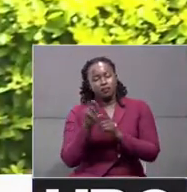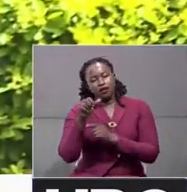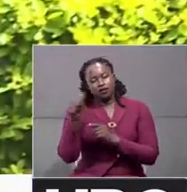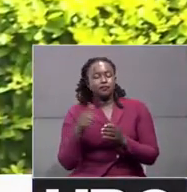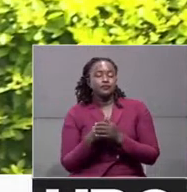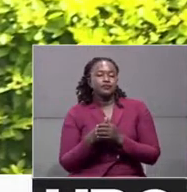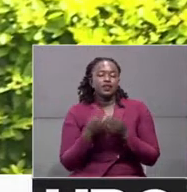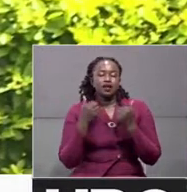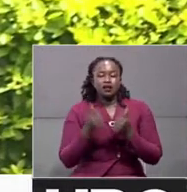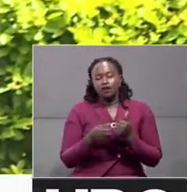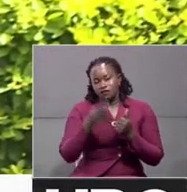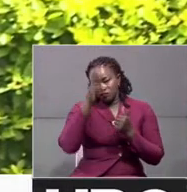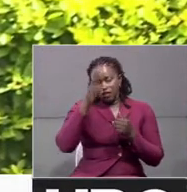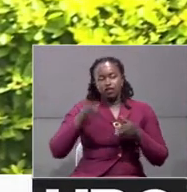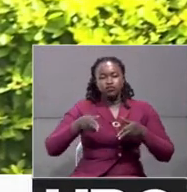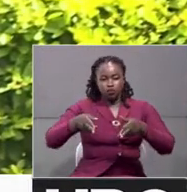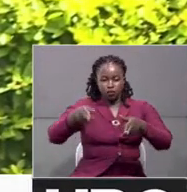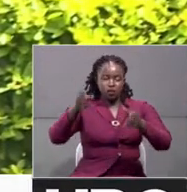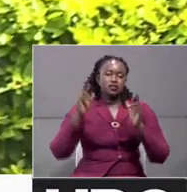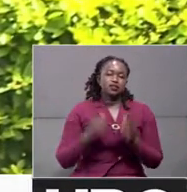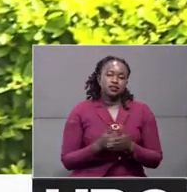Dungu.